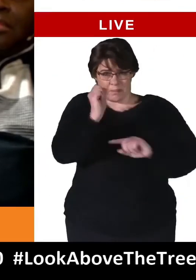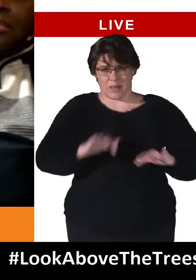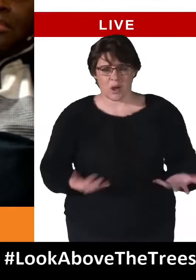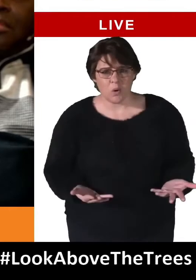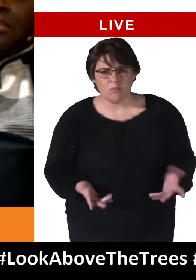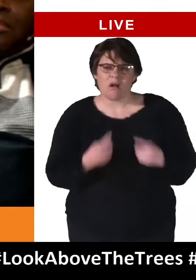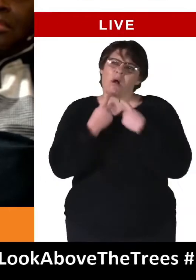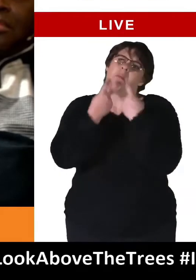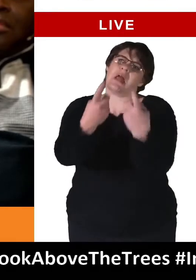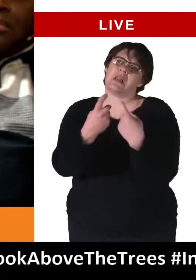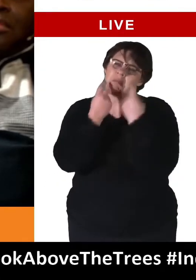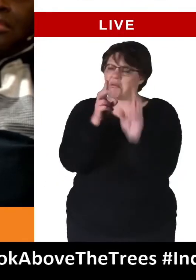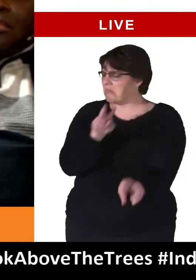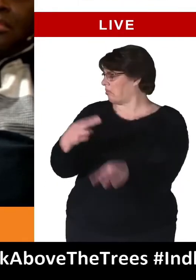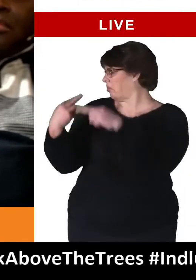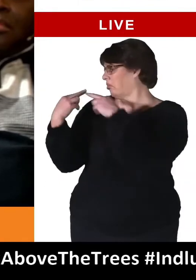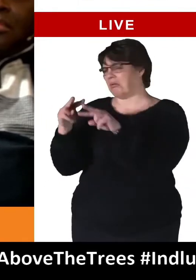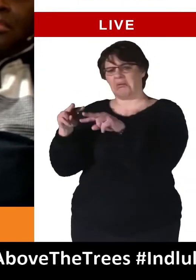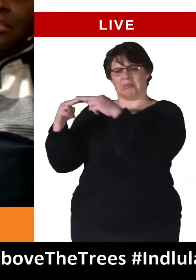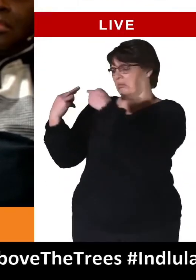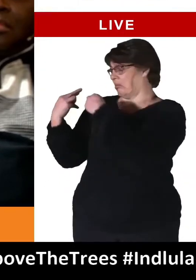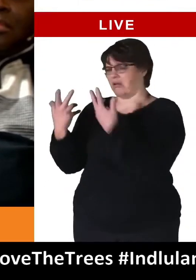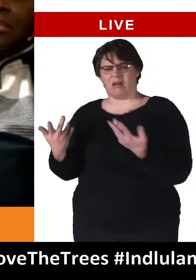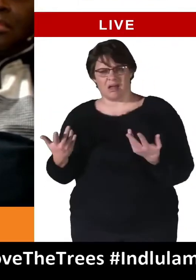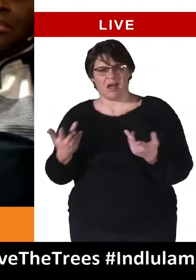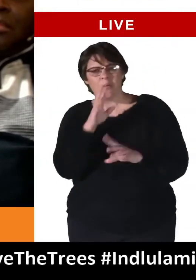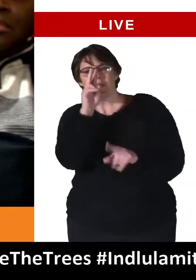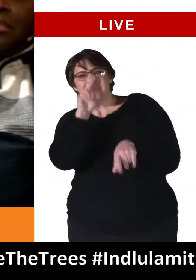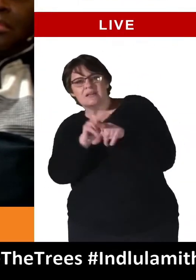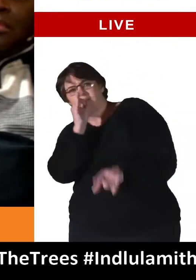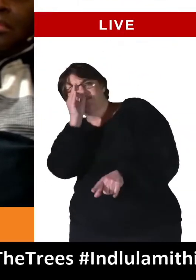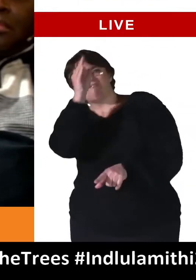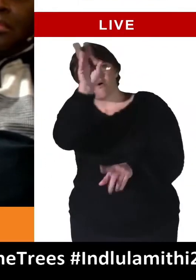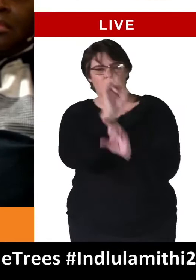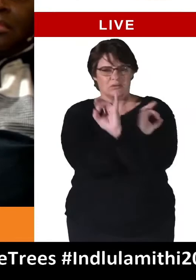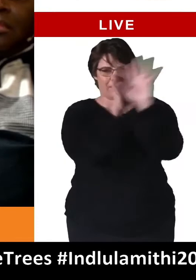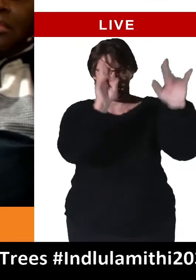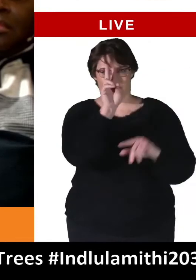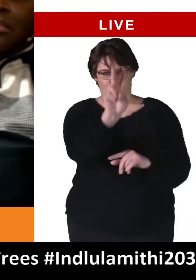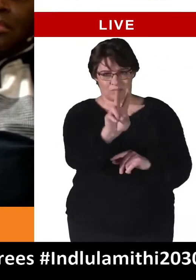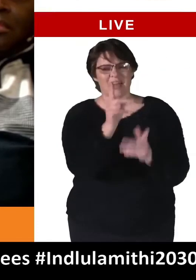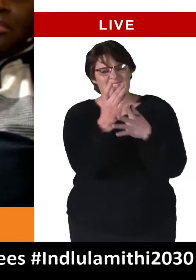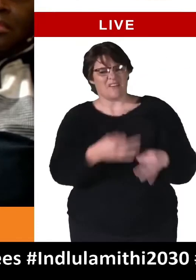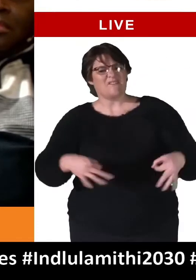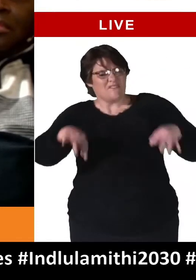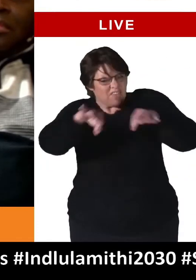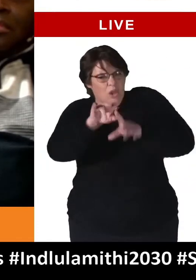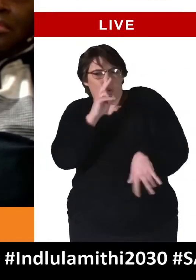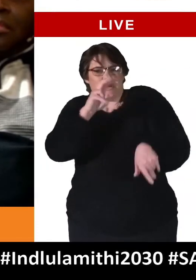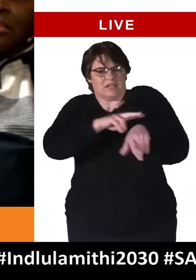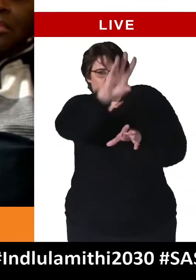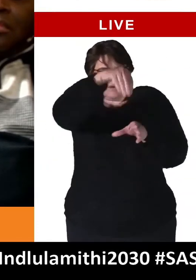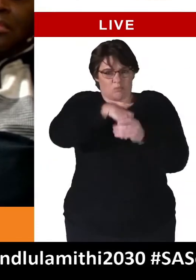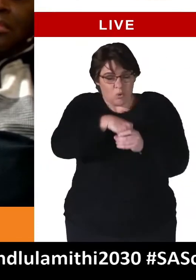we're complaining or if we're looking backwards rather than looking forwards. So that's the value of what we're trying to bring